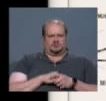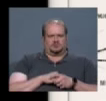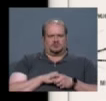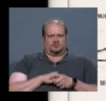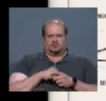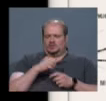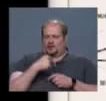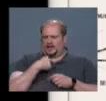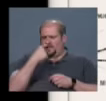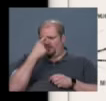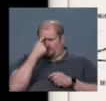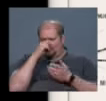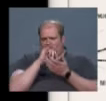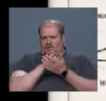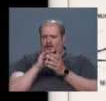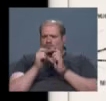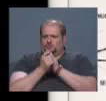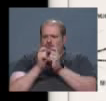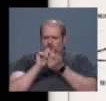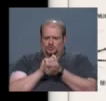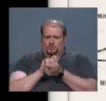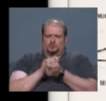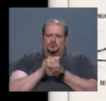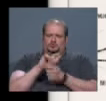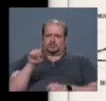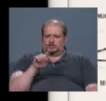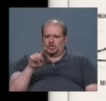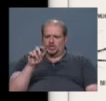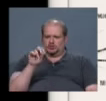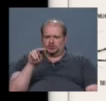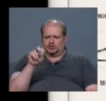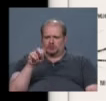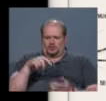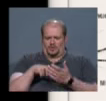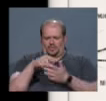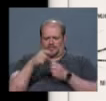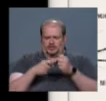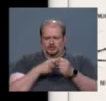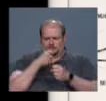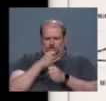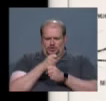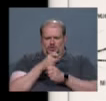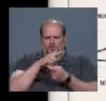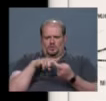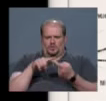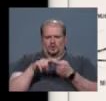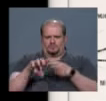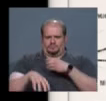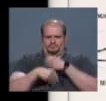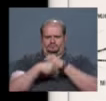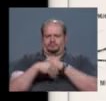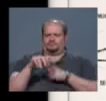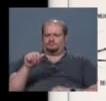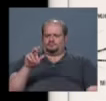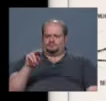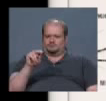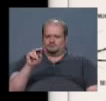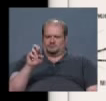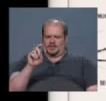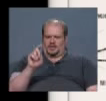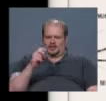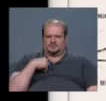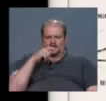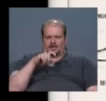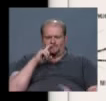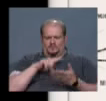I think this was rezoned this year when it was annexed. I'll have to check on